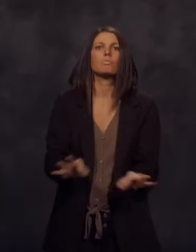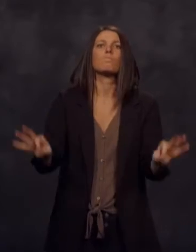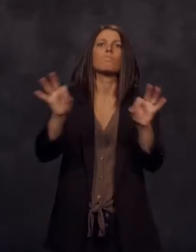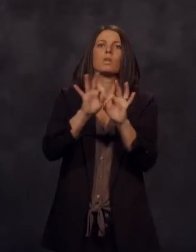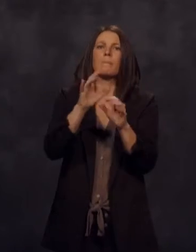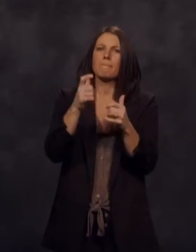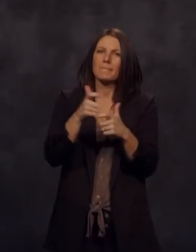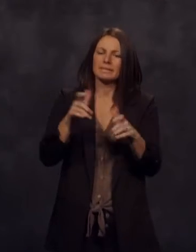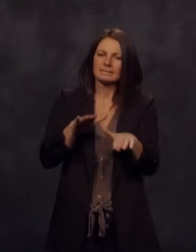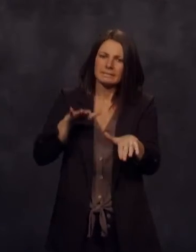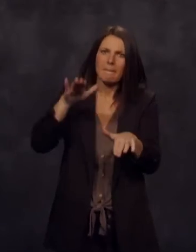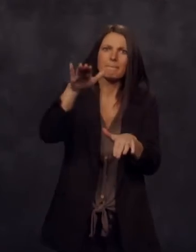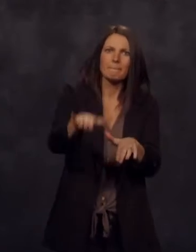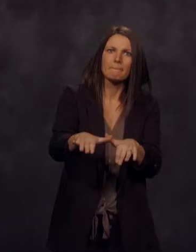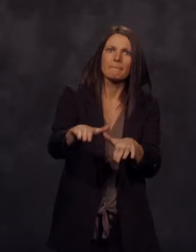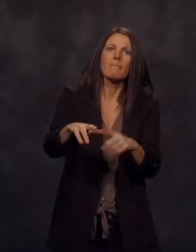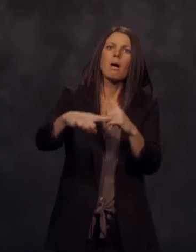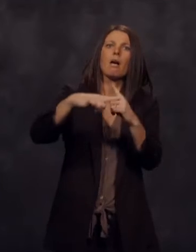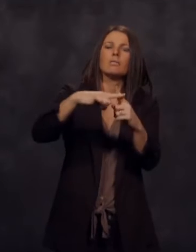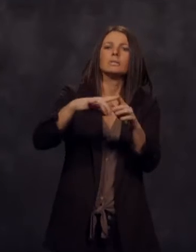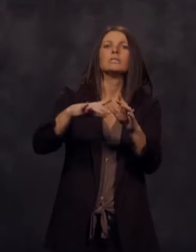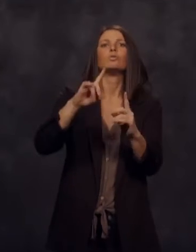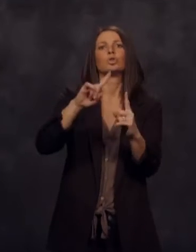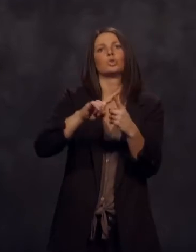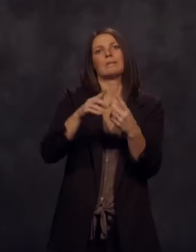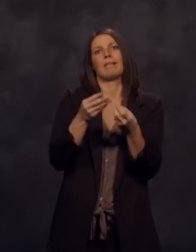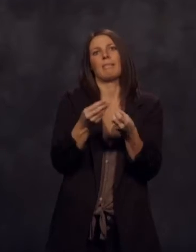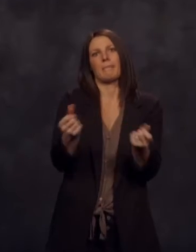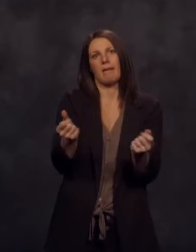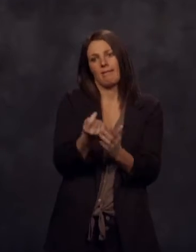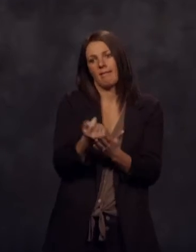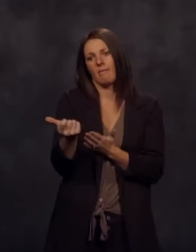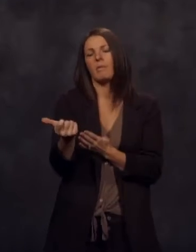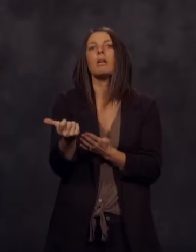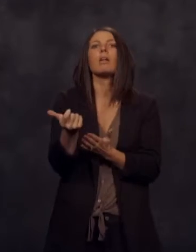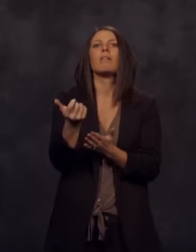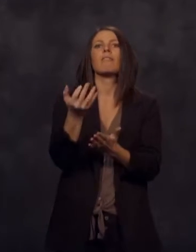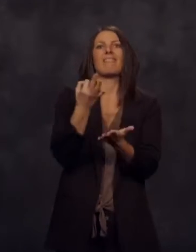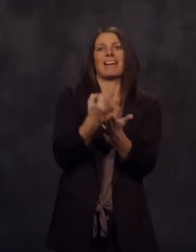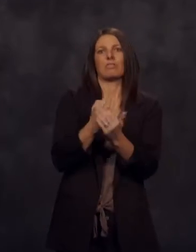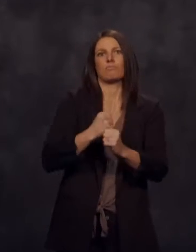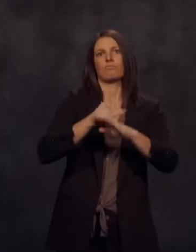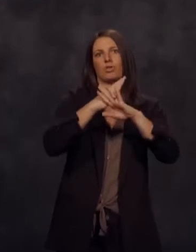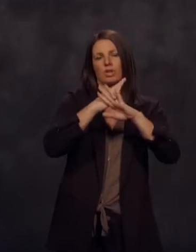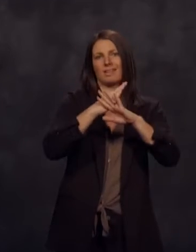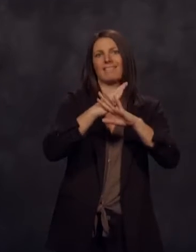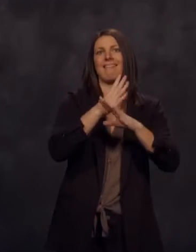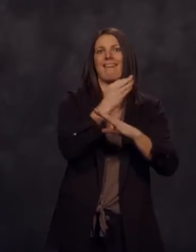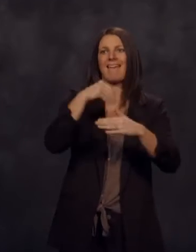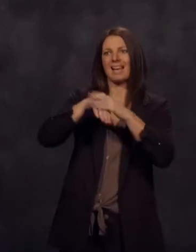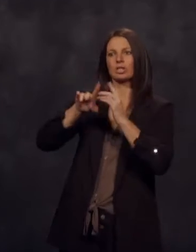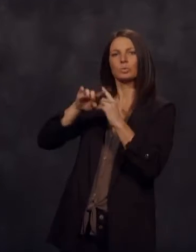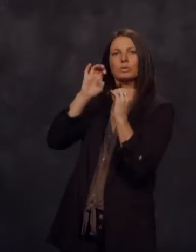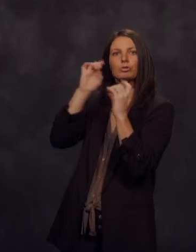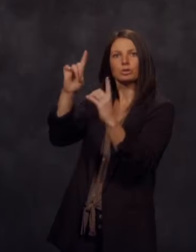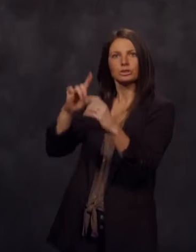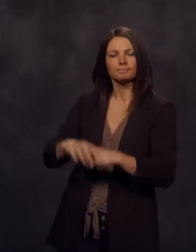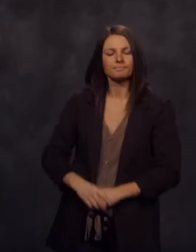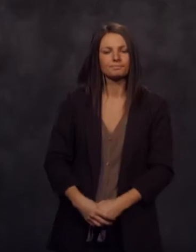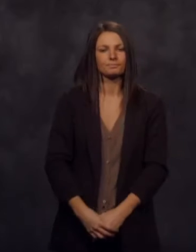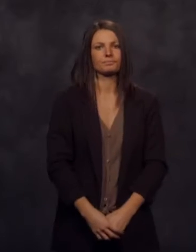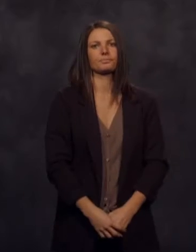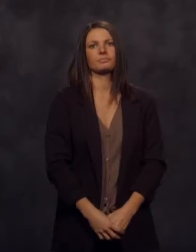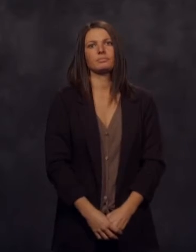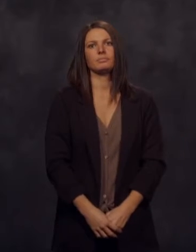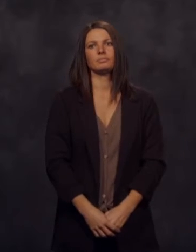huge step in the right direction in eliminating this financial burden and access to education. And to have